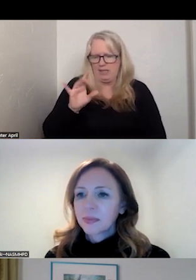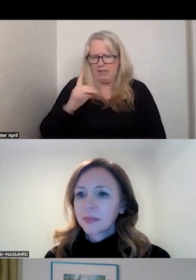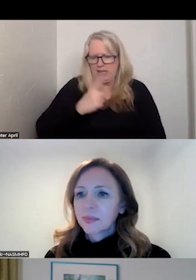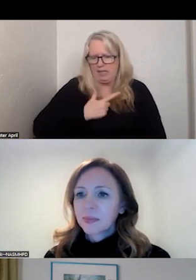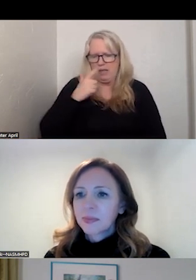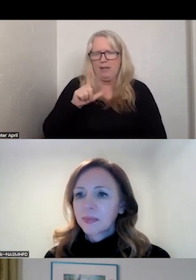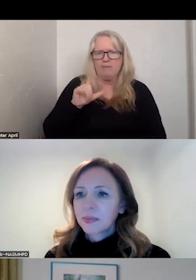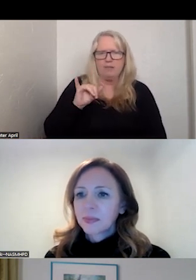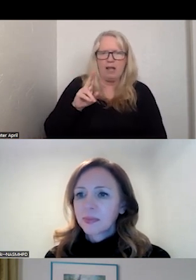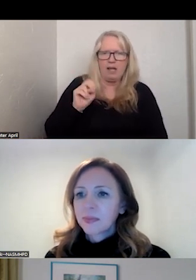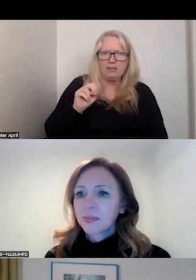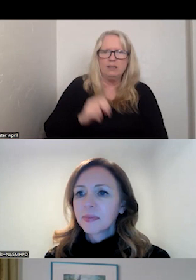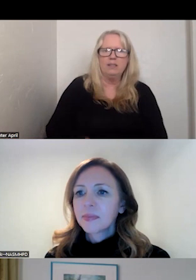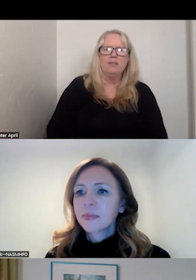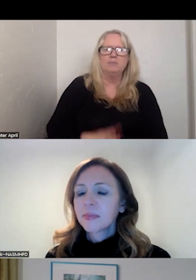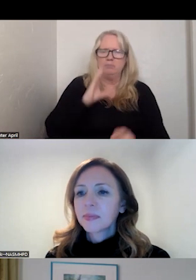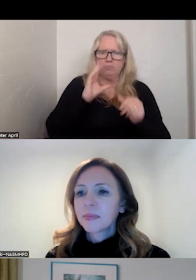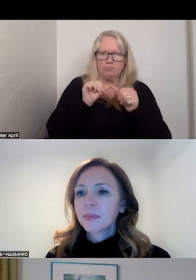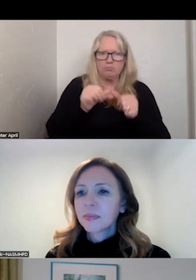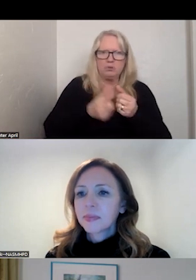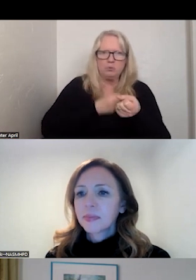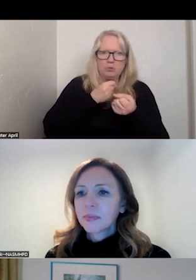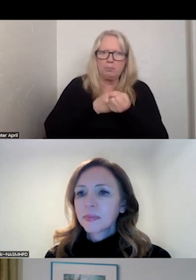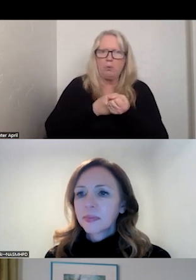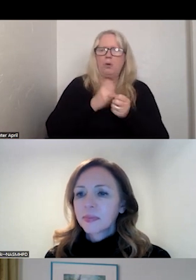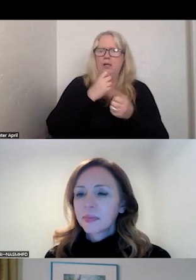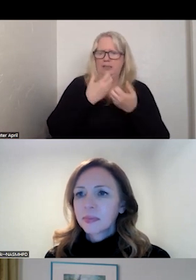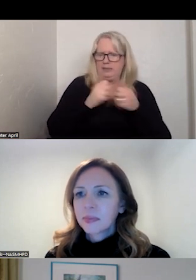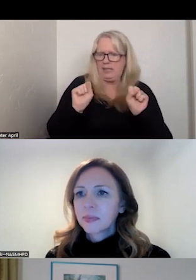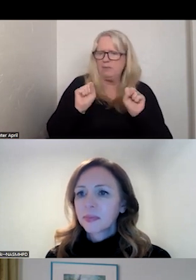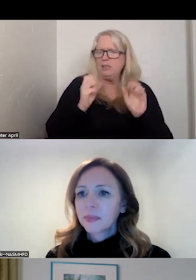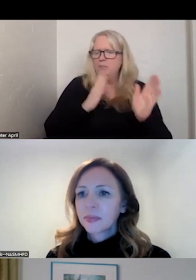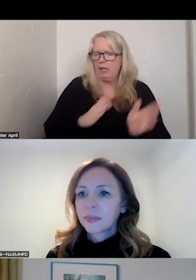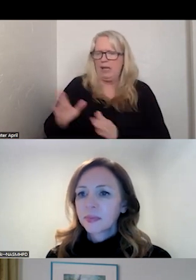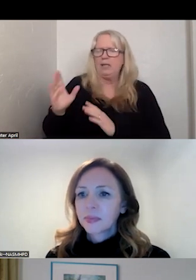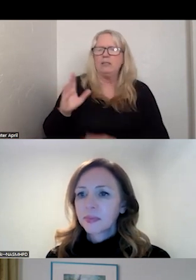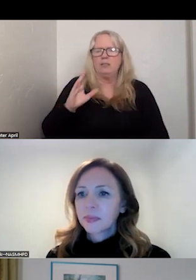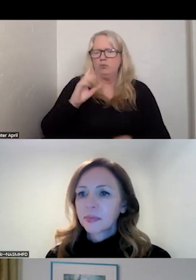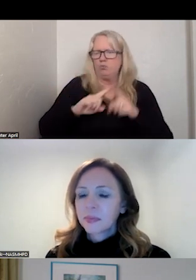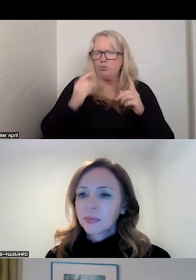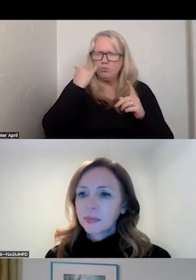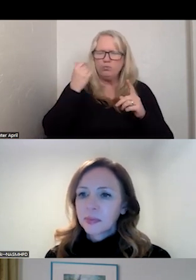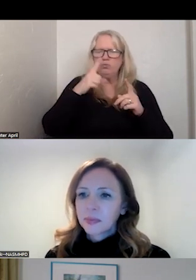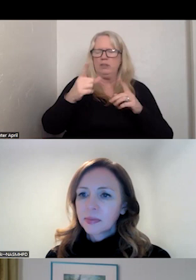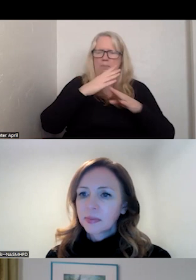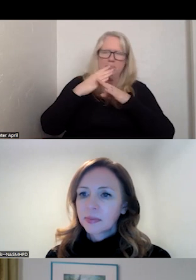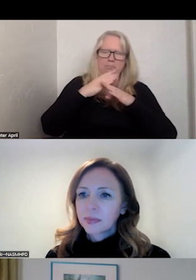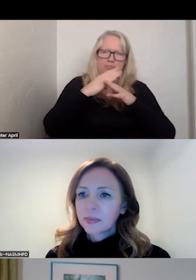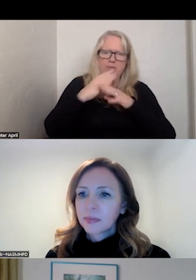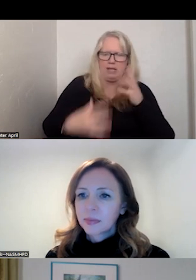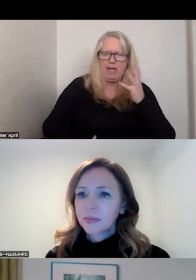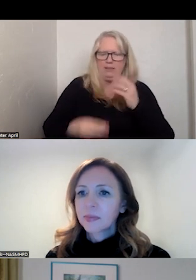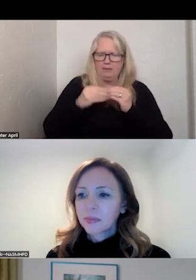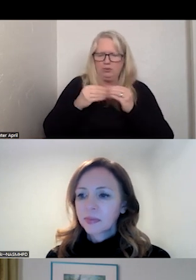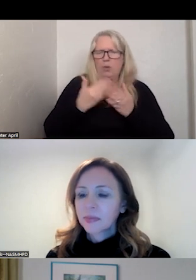Lifeline, to continue to support them in making their safety plan, troubleshooting any barriers or adding additional